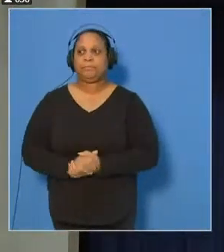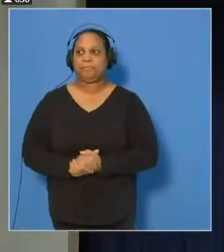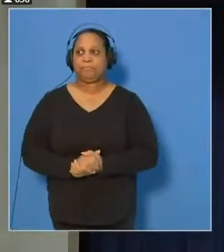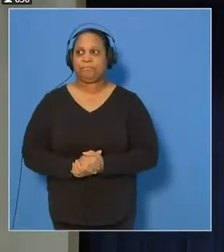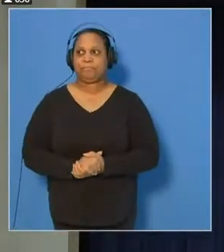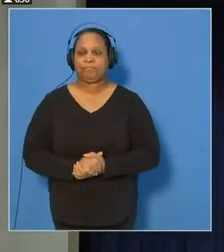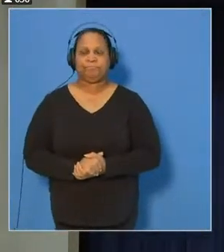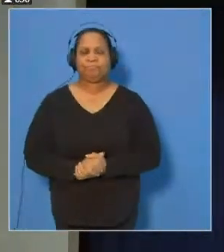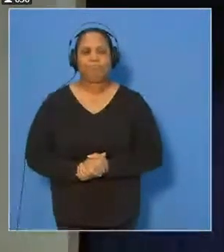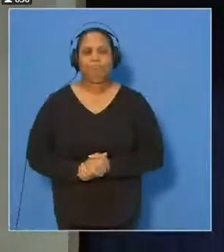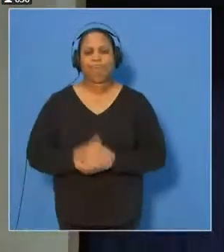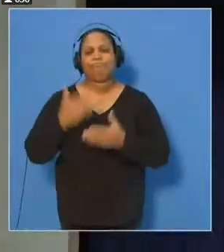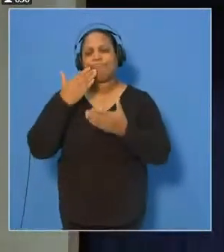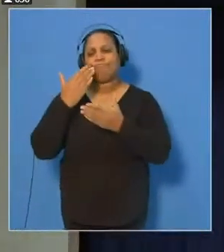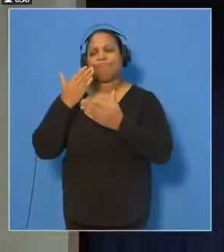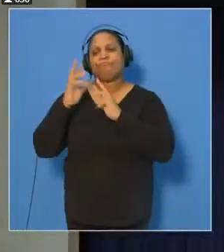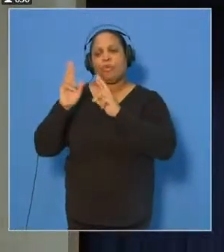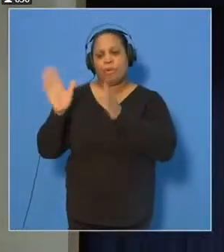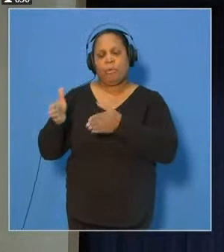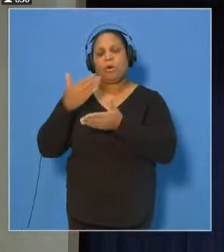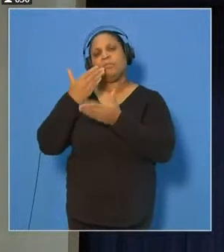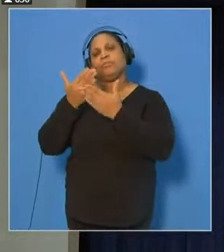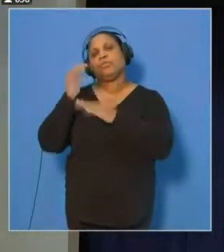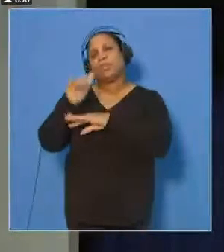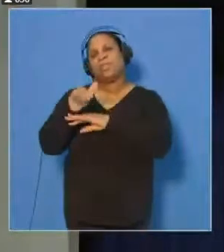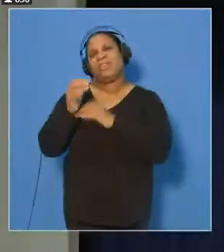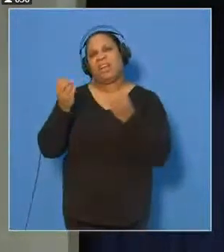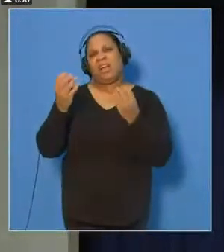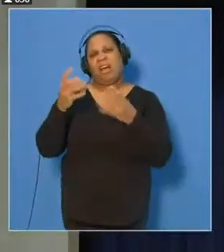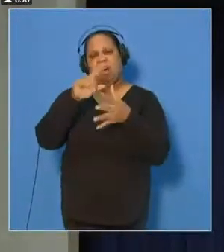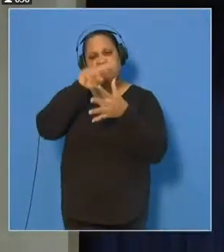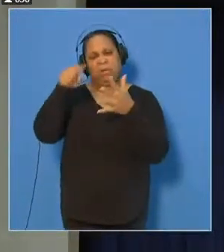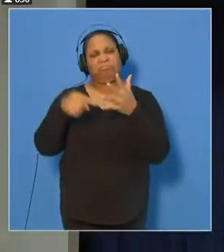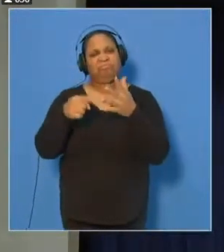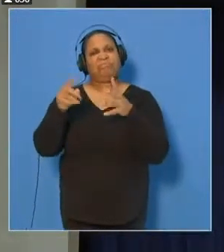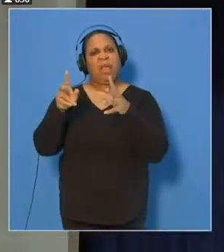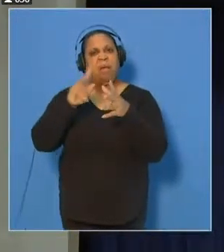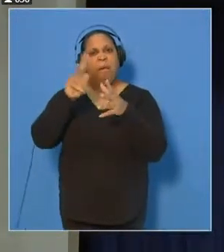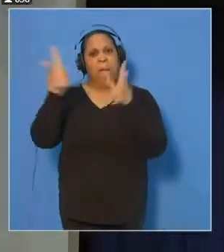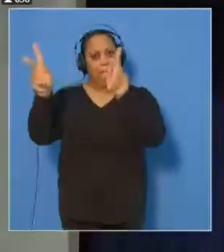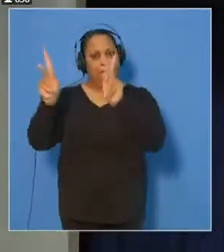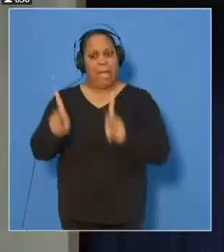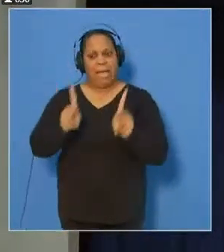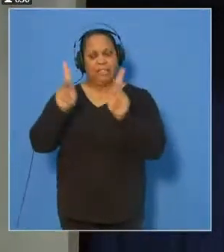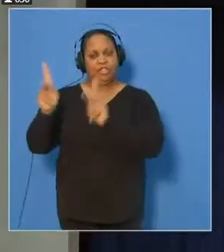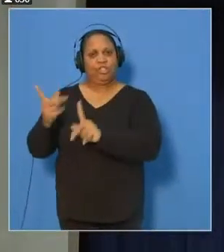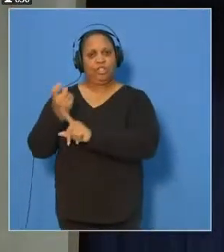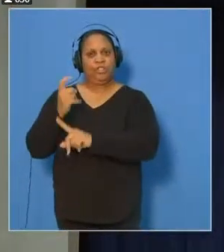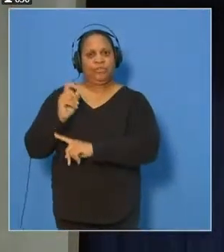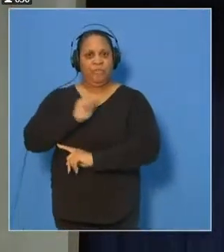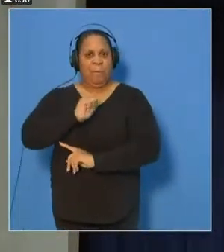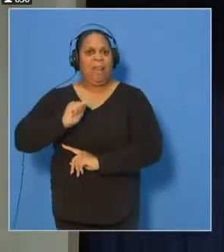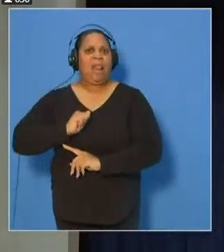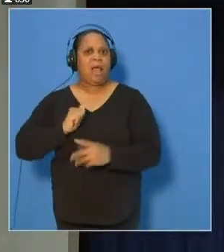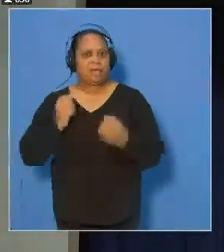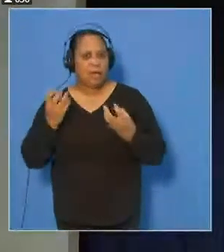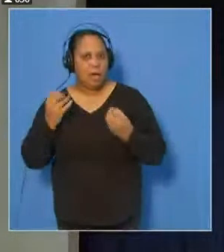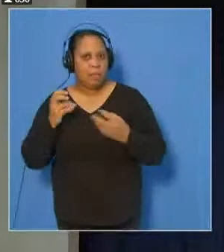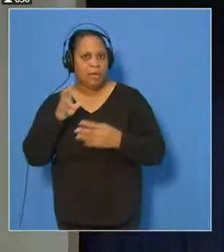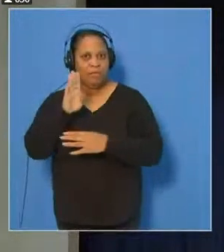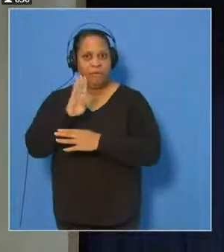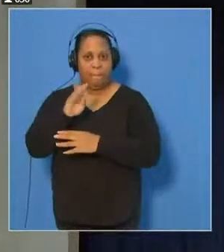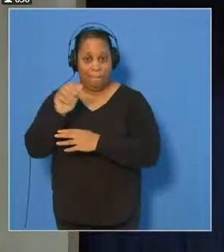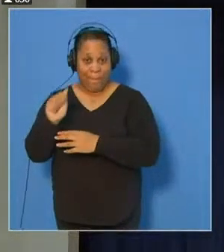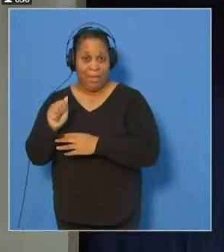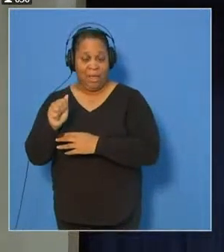Good evening. How many total passengers disembarked from the last Delta flight from Atlanta, and how many from the BA Air